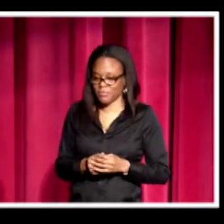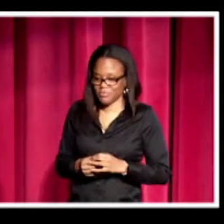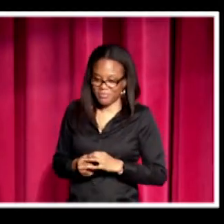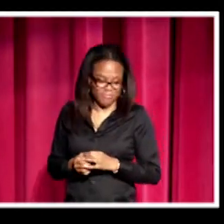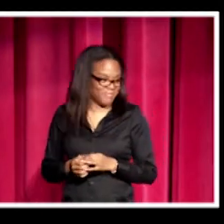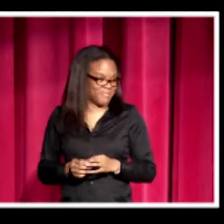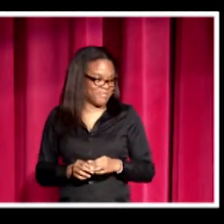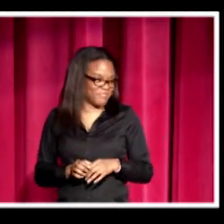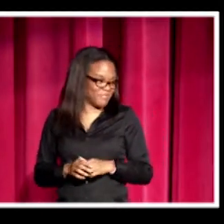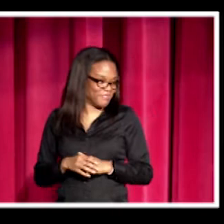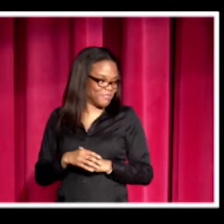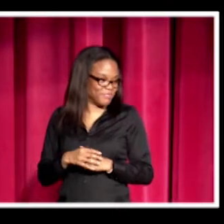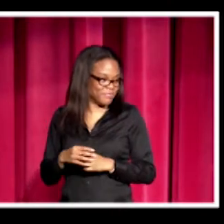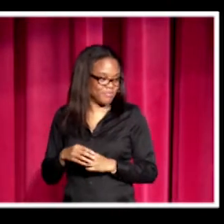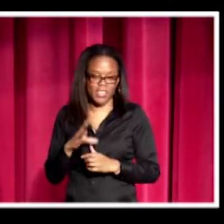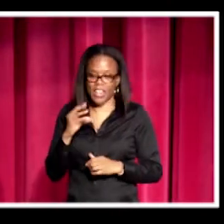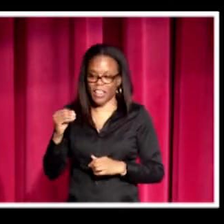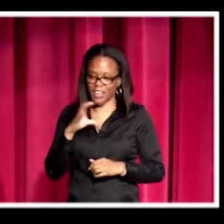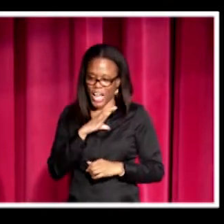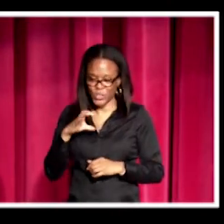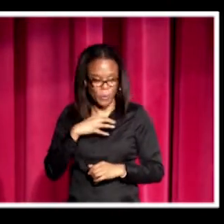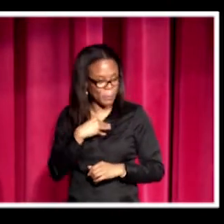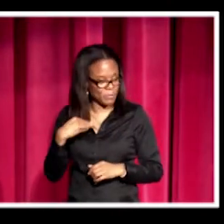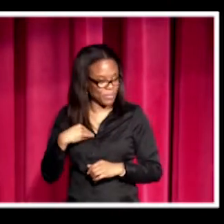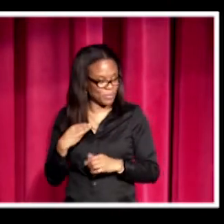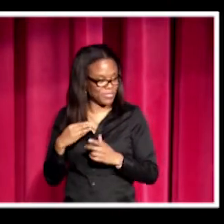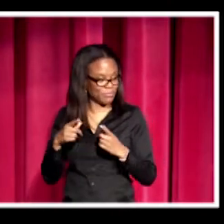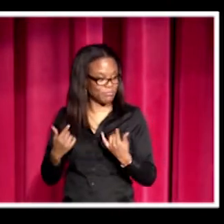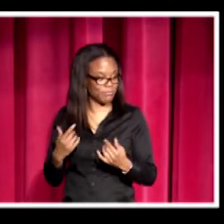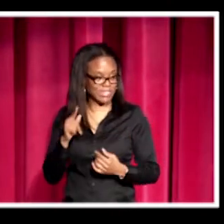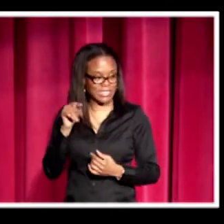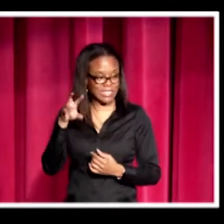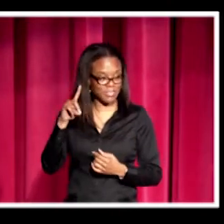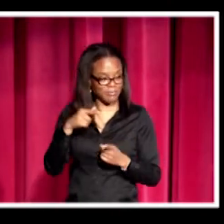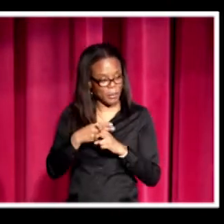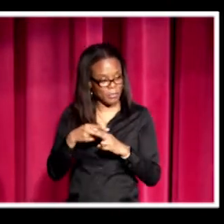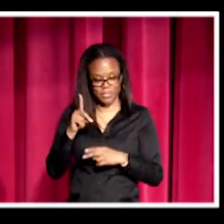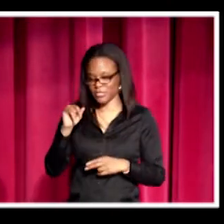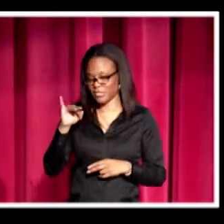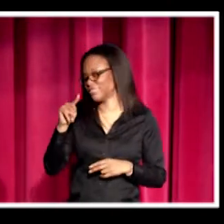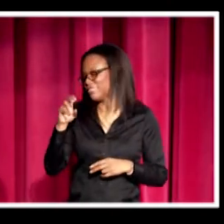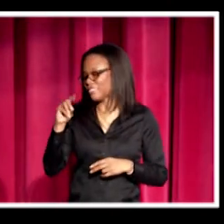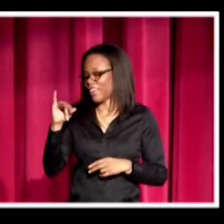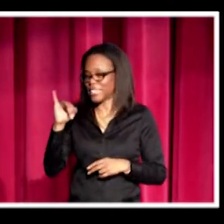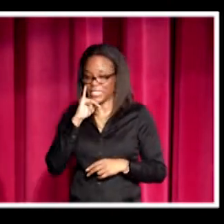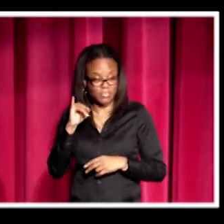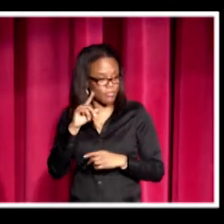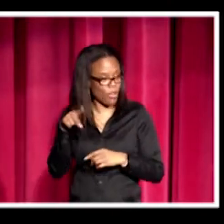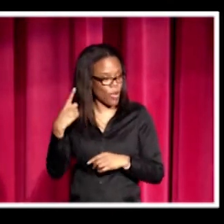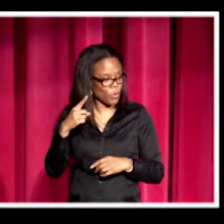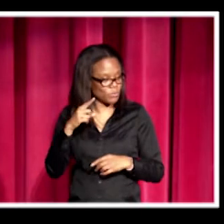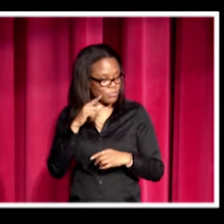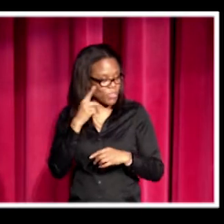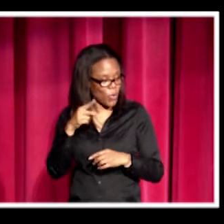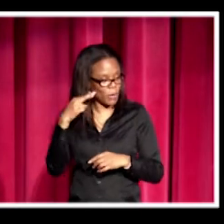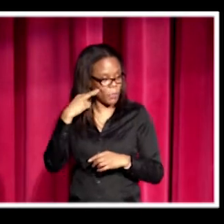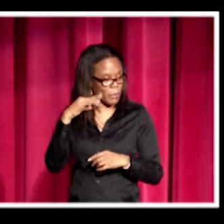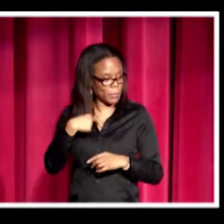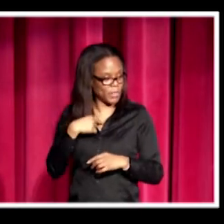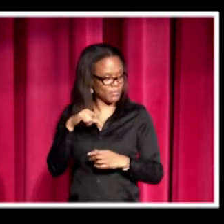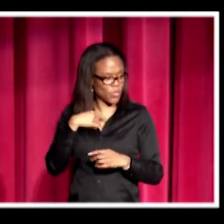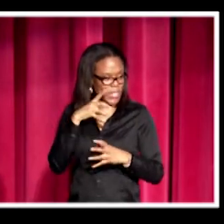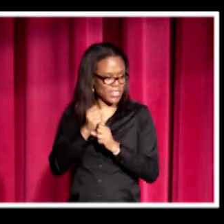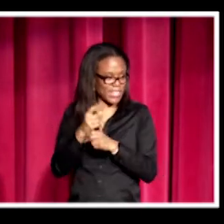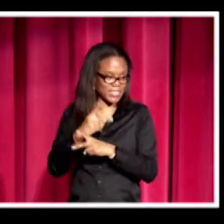our senior seasoned residents. As Councilmember Todd always reminds me, we've got to take care of